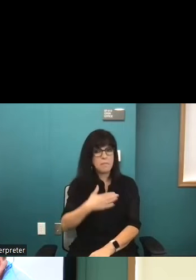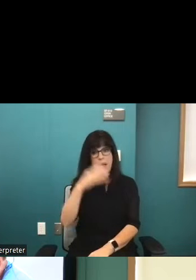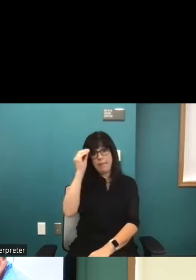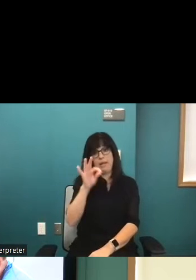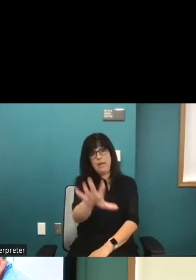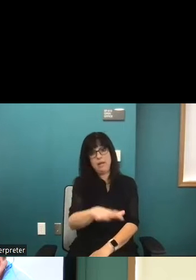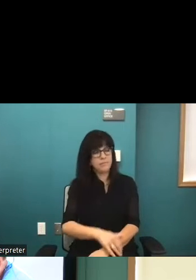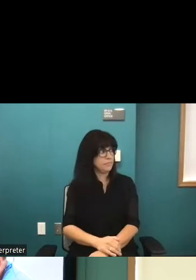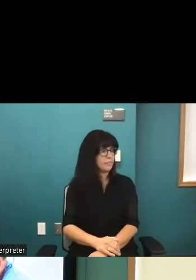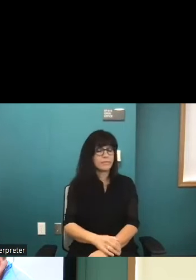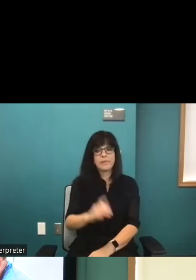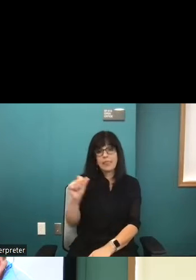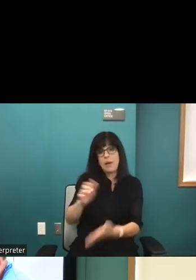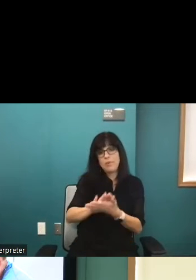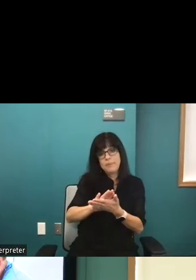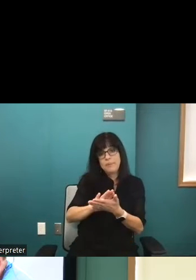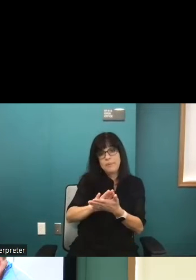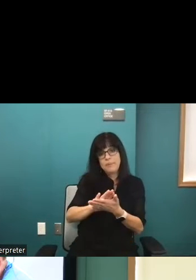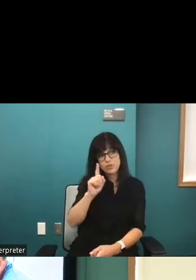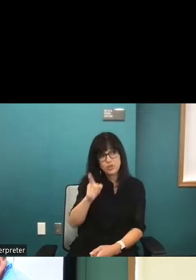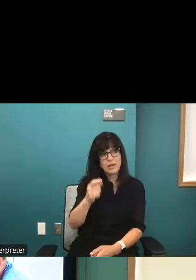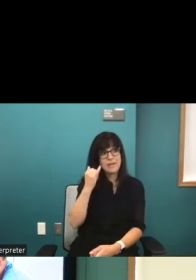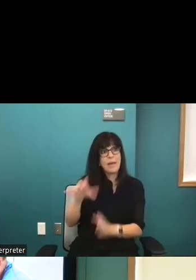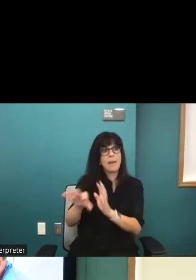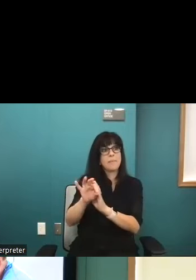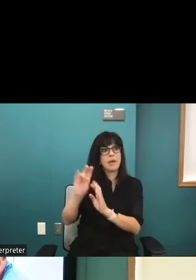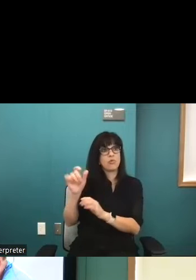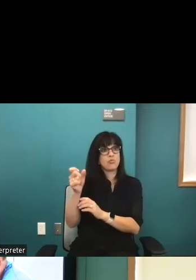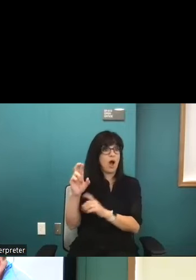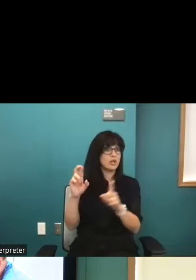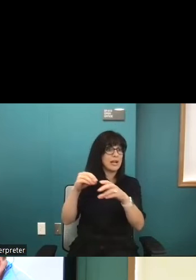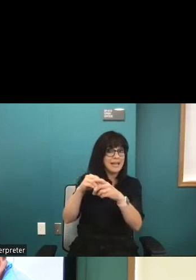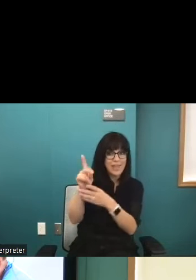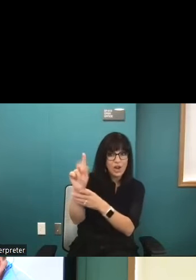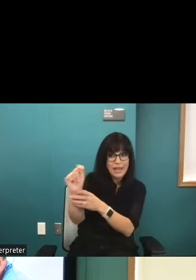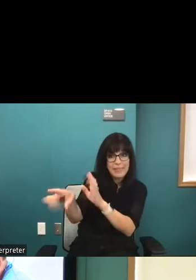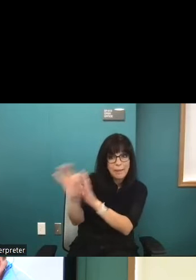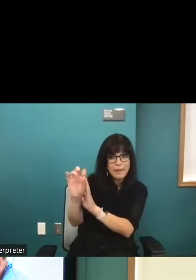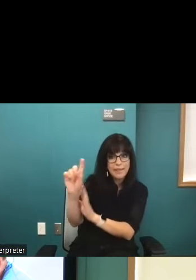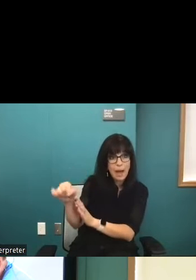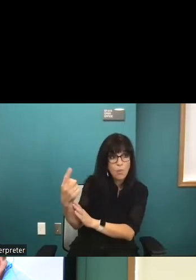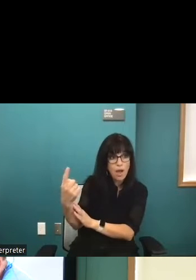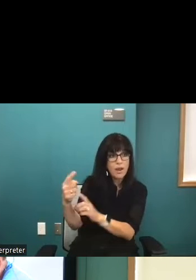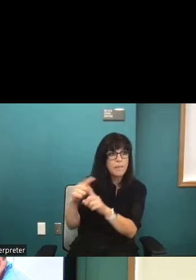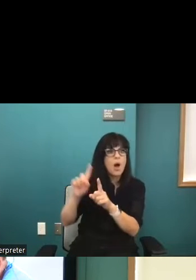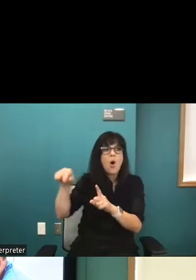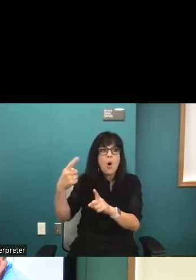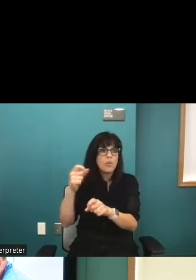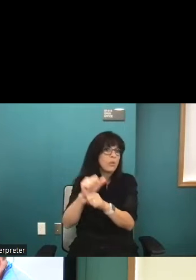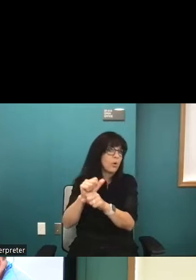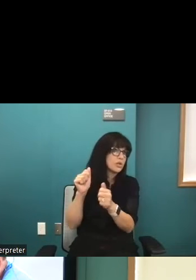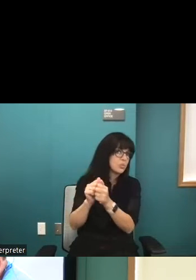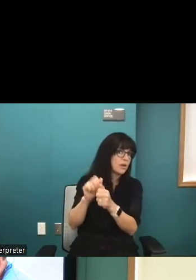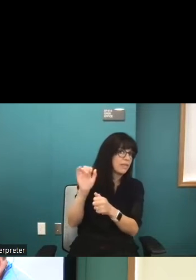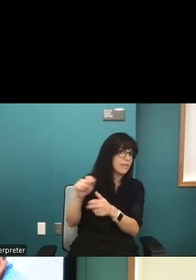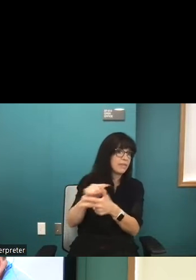opinion. It would be very nice for sure. If they choose a Roger in their kit, they can get it for free. It only works with the But that's just on, the it, Roger yeah.